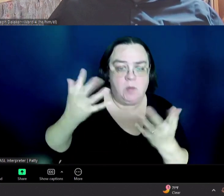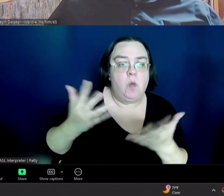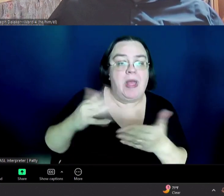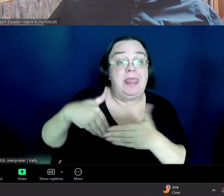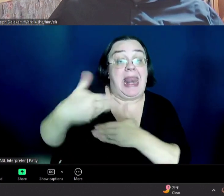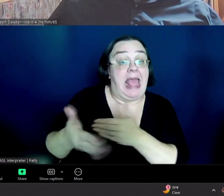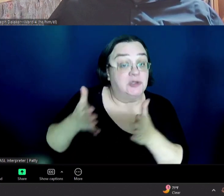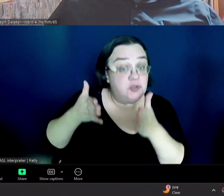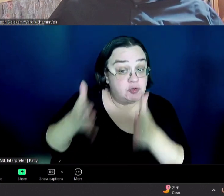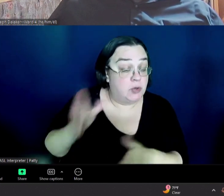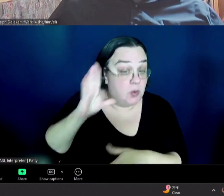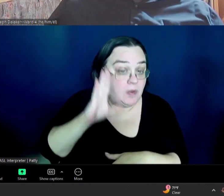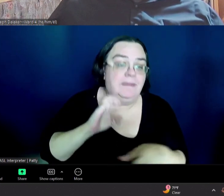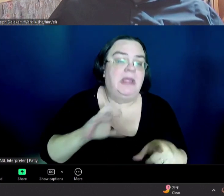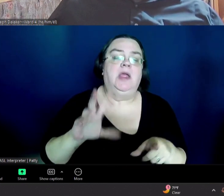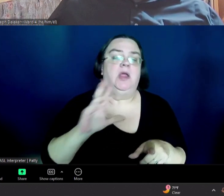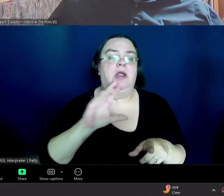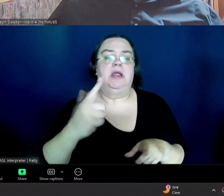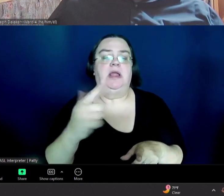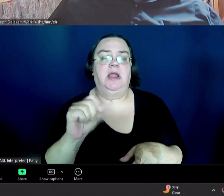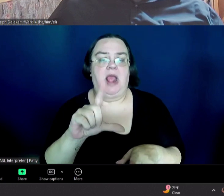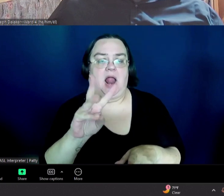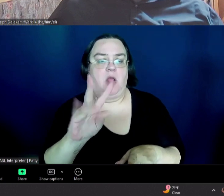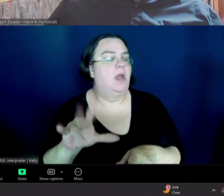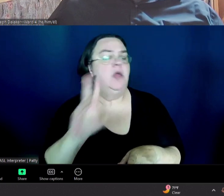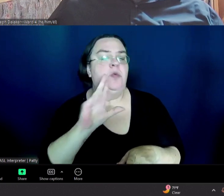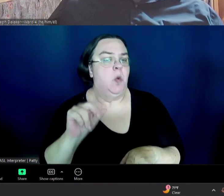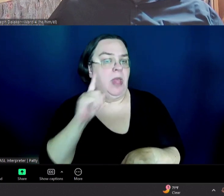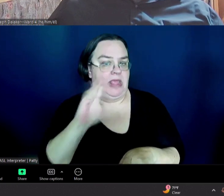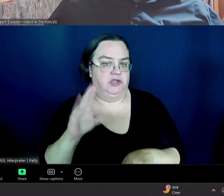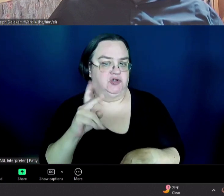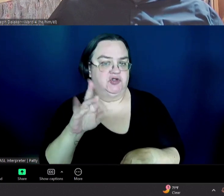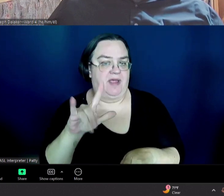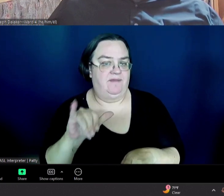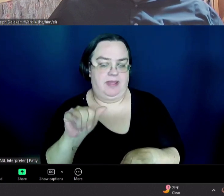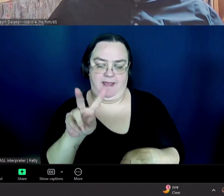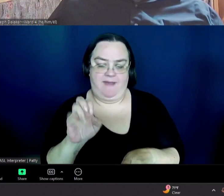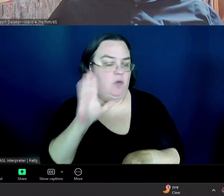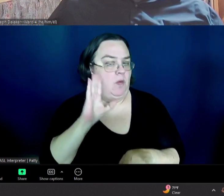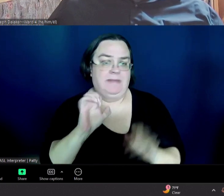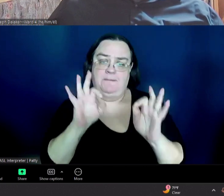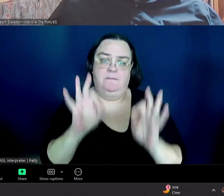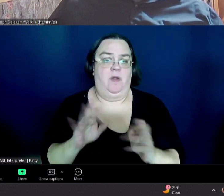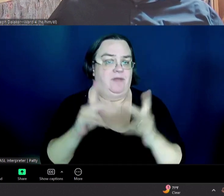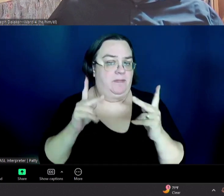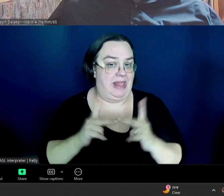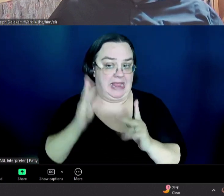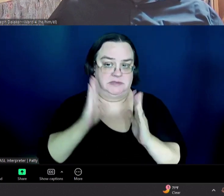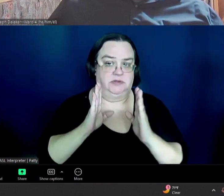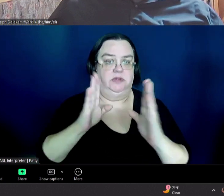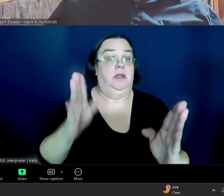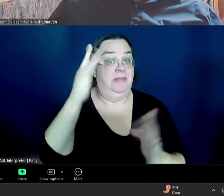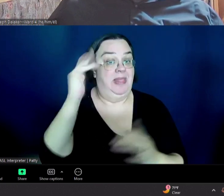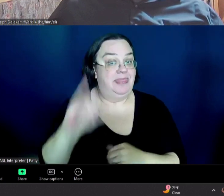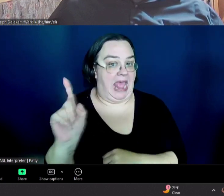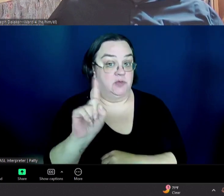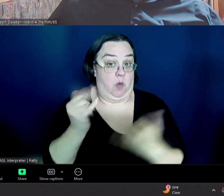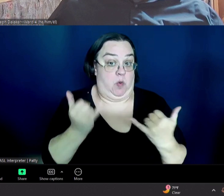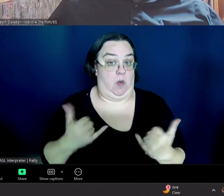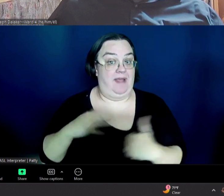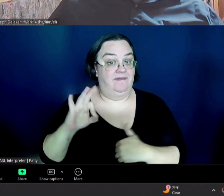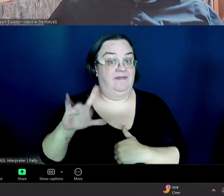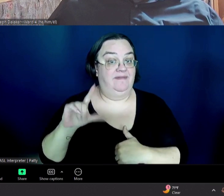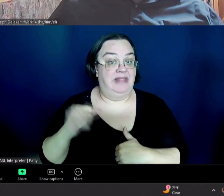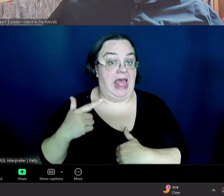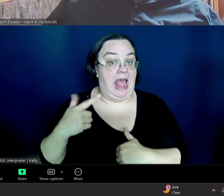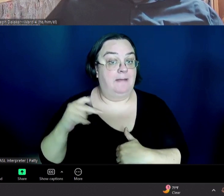no, Cheverly Avenue would be the ideal place right now because that's where we currently have flag poles at. But,